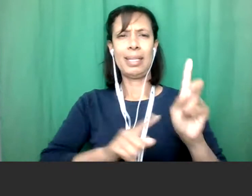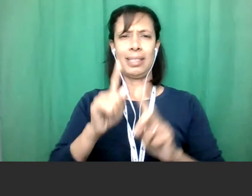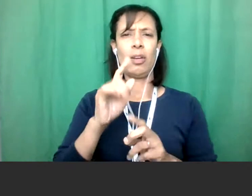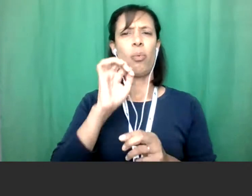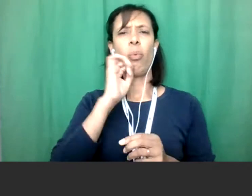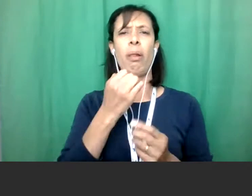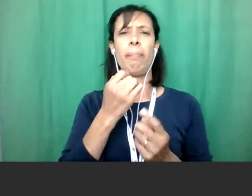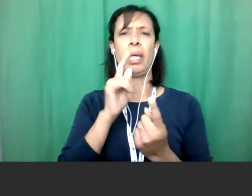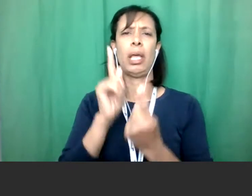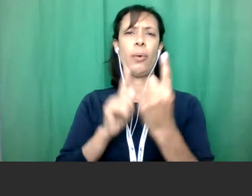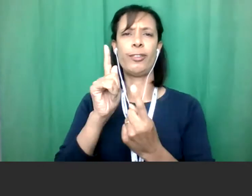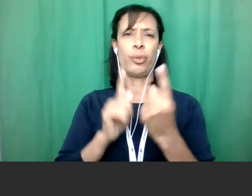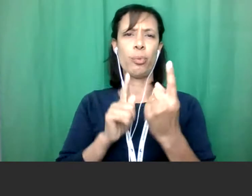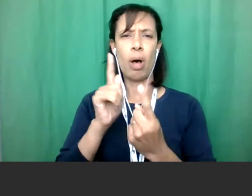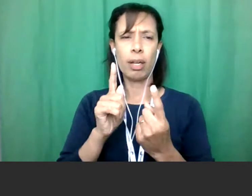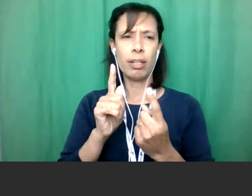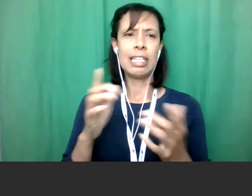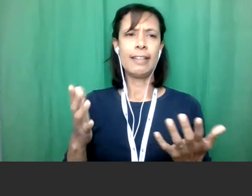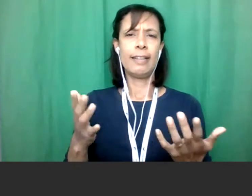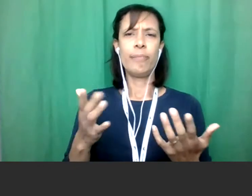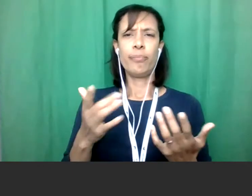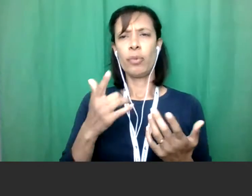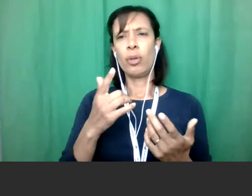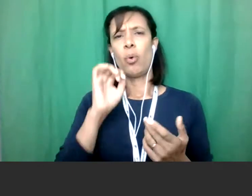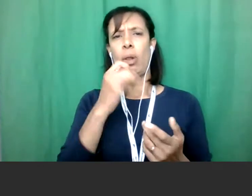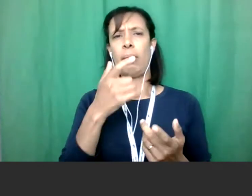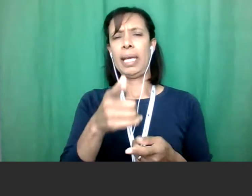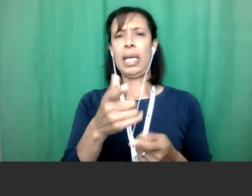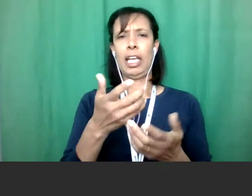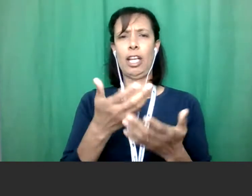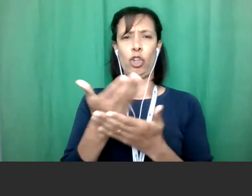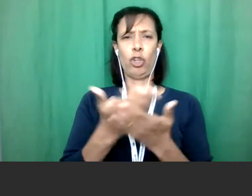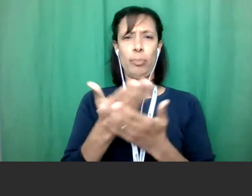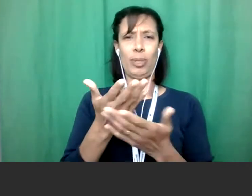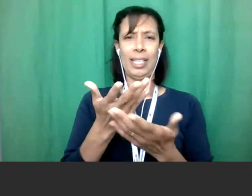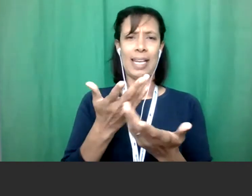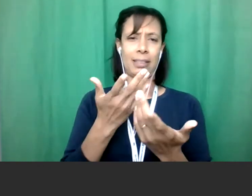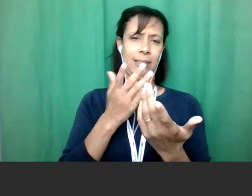you won't be communicating through chat. You'll be communicating through a conversation.